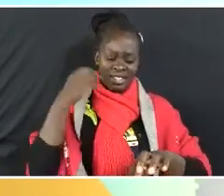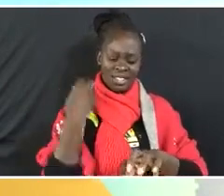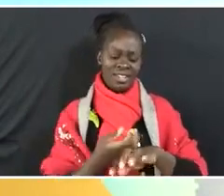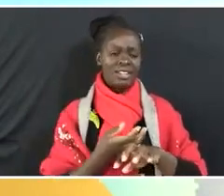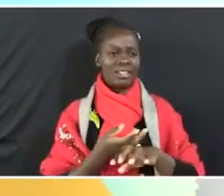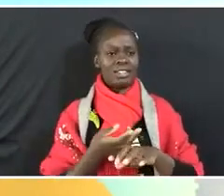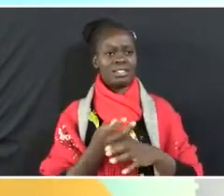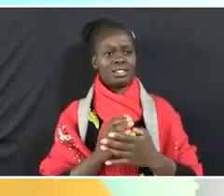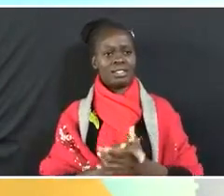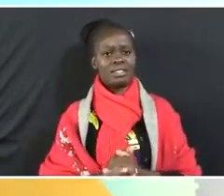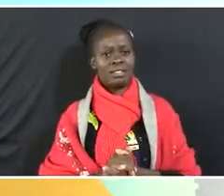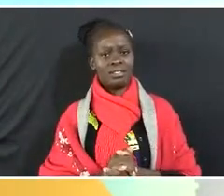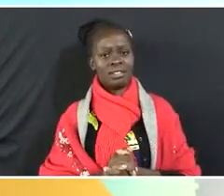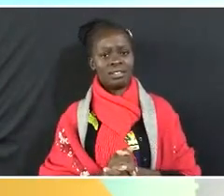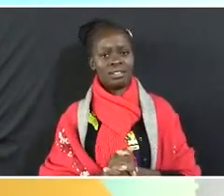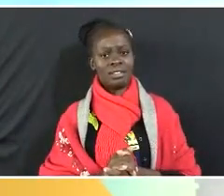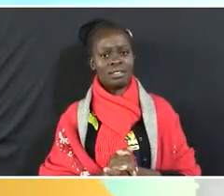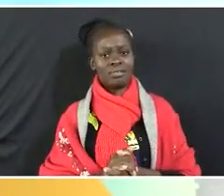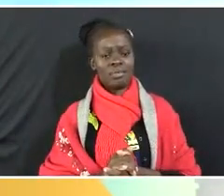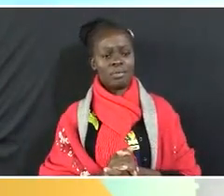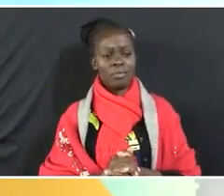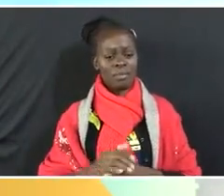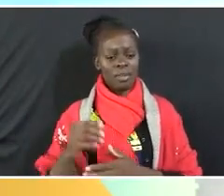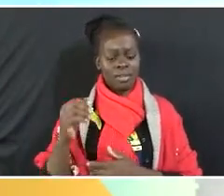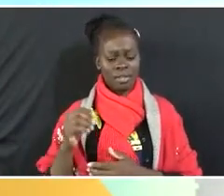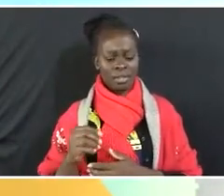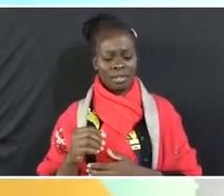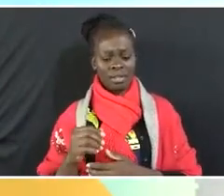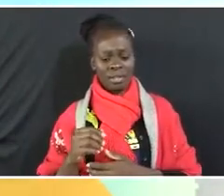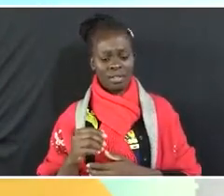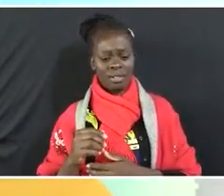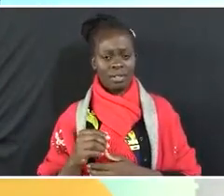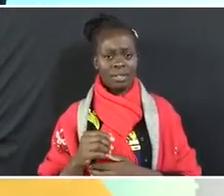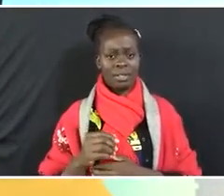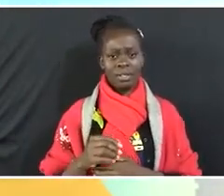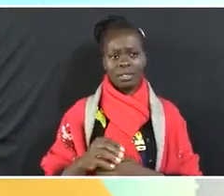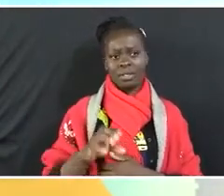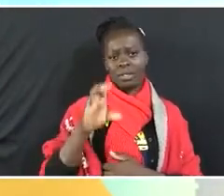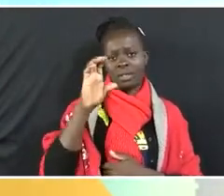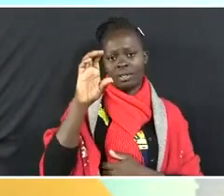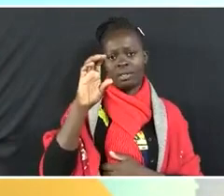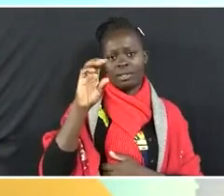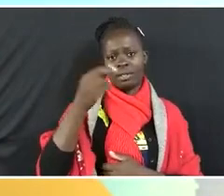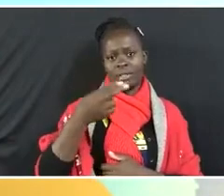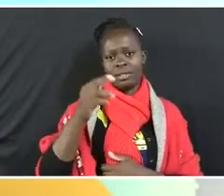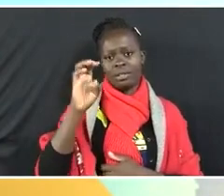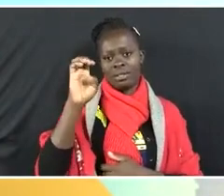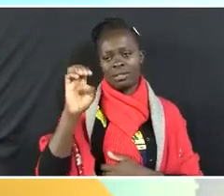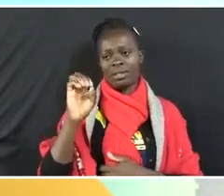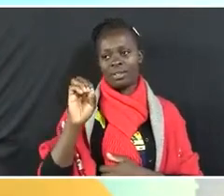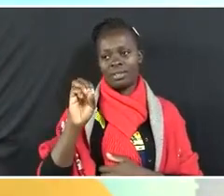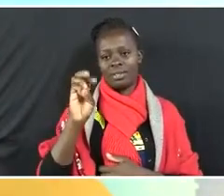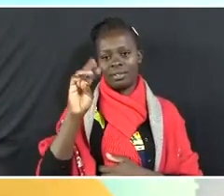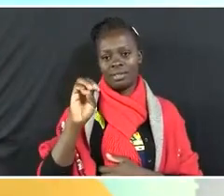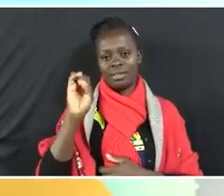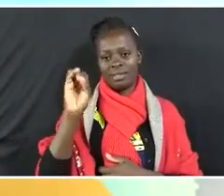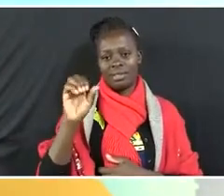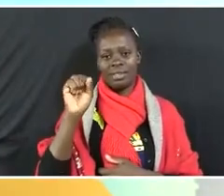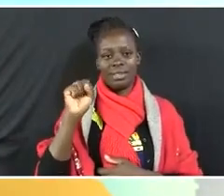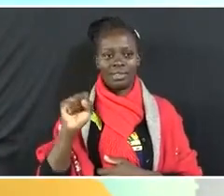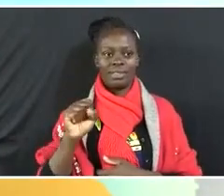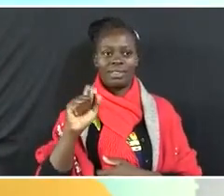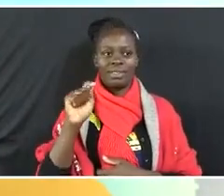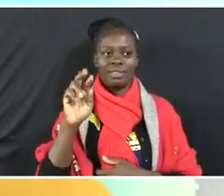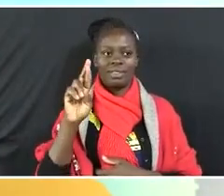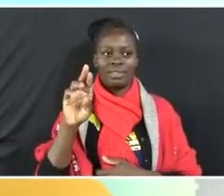about chemistry. And you know about sodium reaction? The reaction of sodium in water and all that? It was